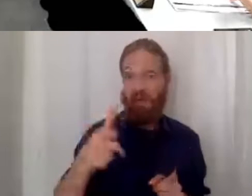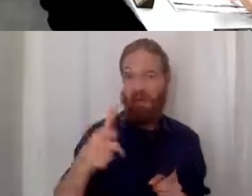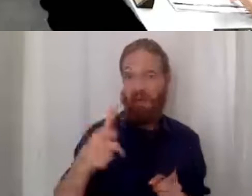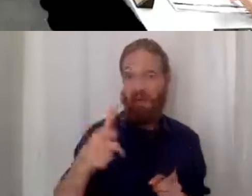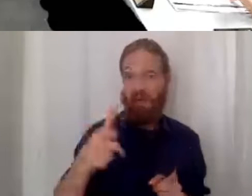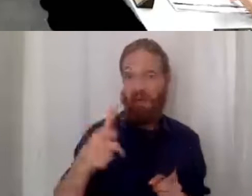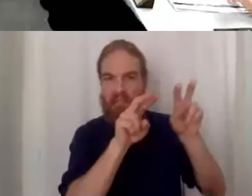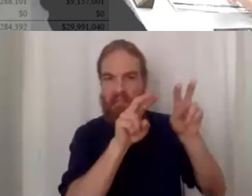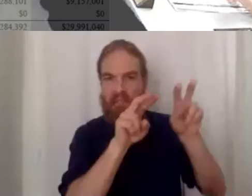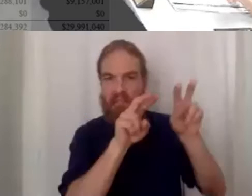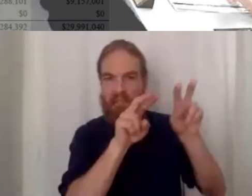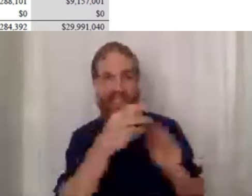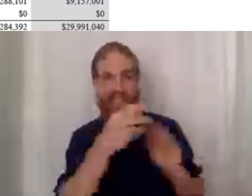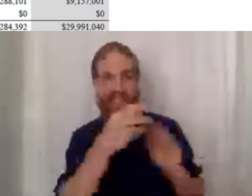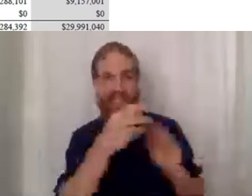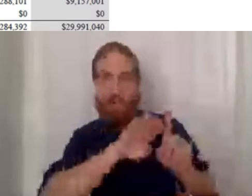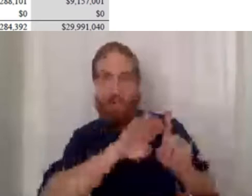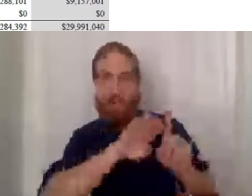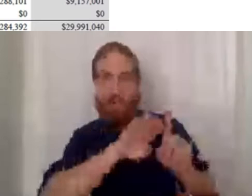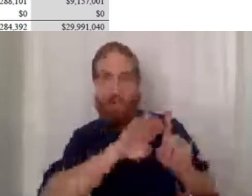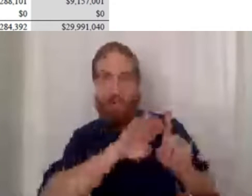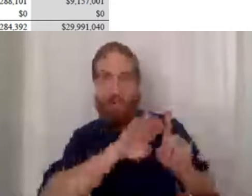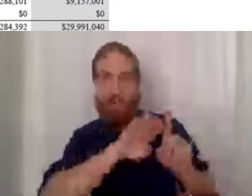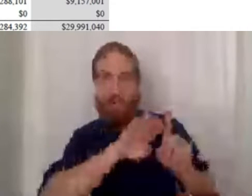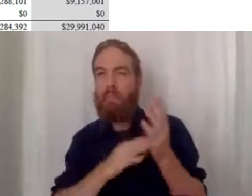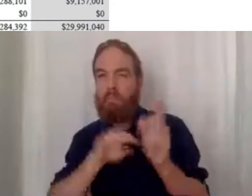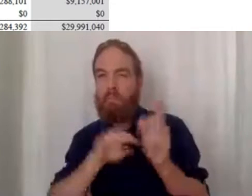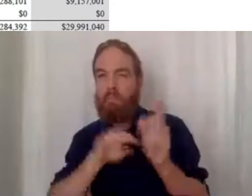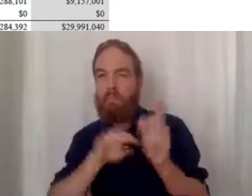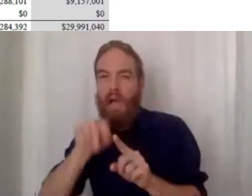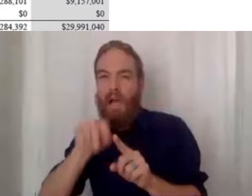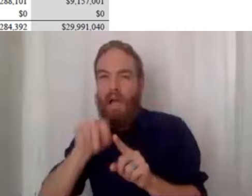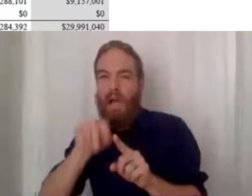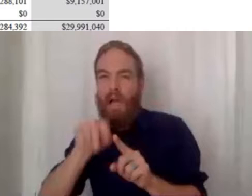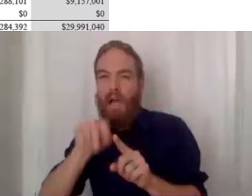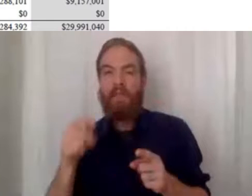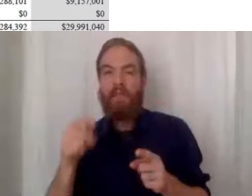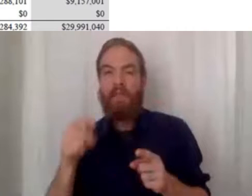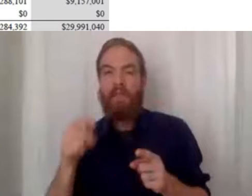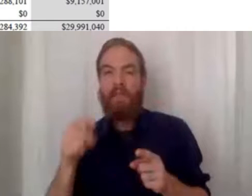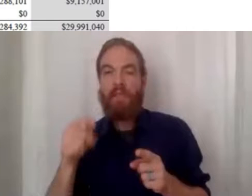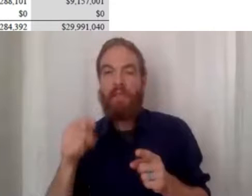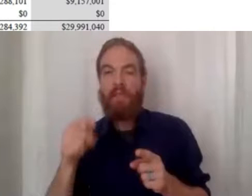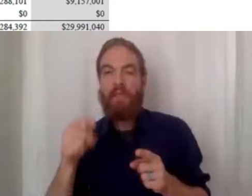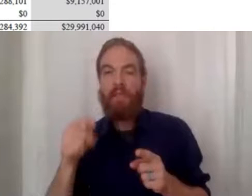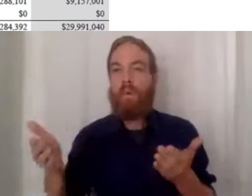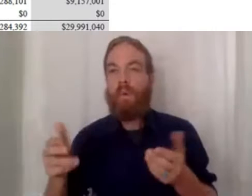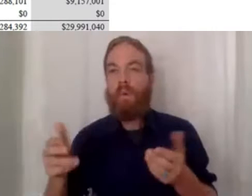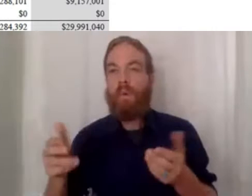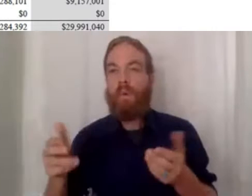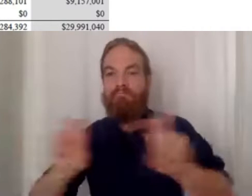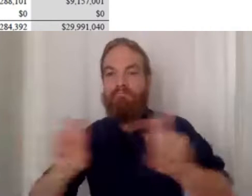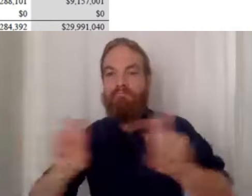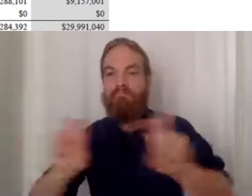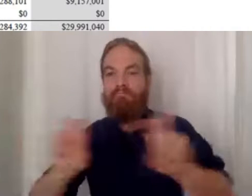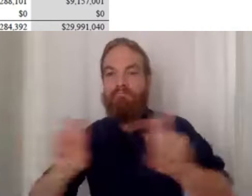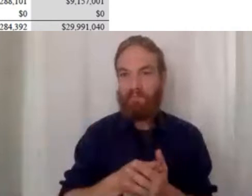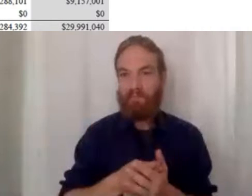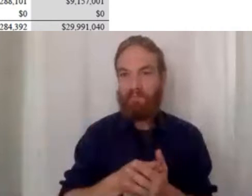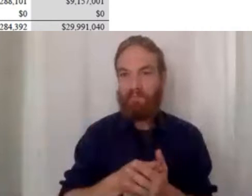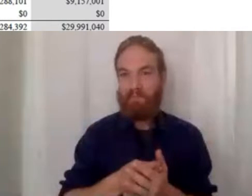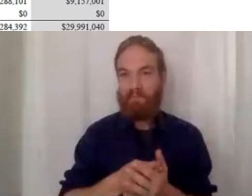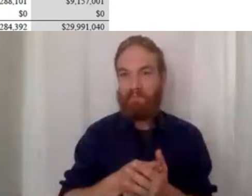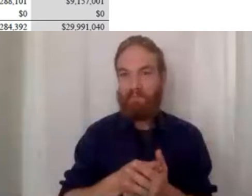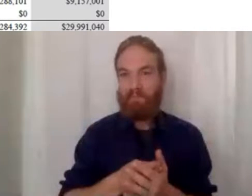the shifting of resources to COVID response. They have gotten slightly better through August. We have been